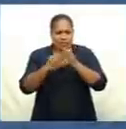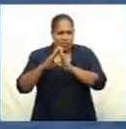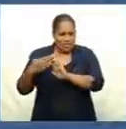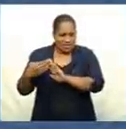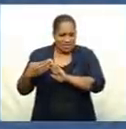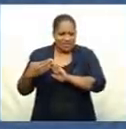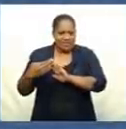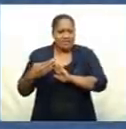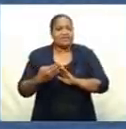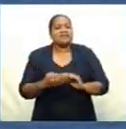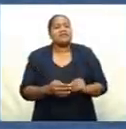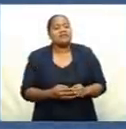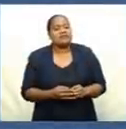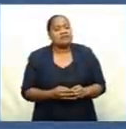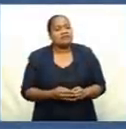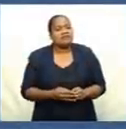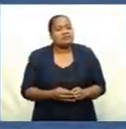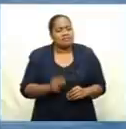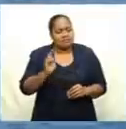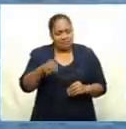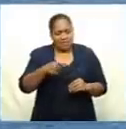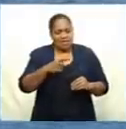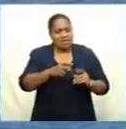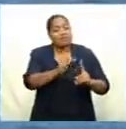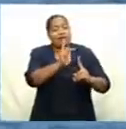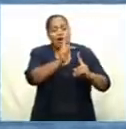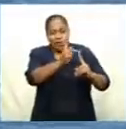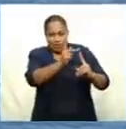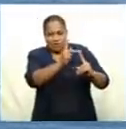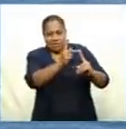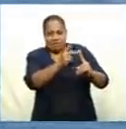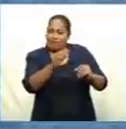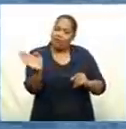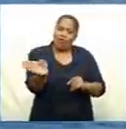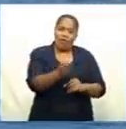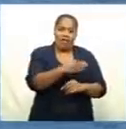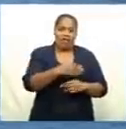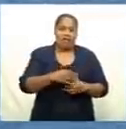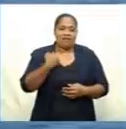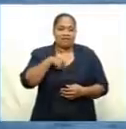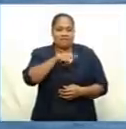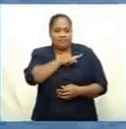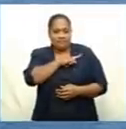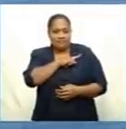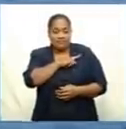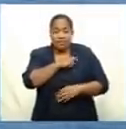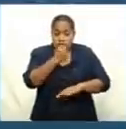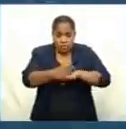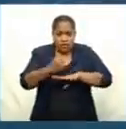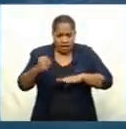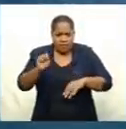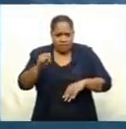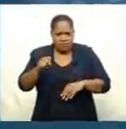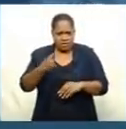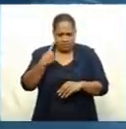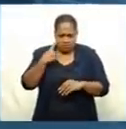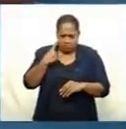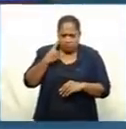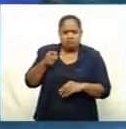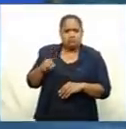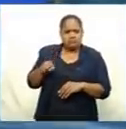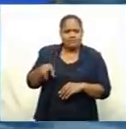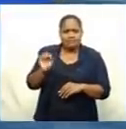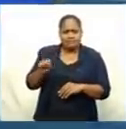a matter of priority for all of us. And government recognizes that there's a need to